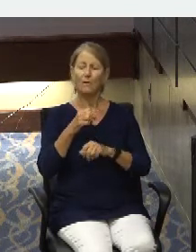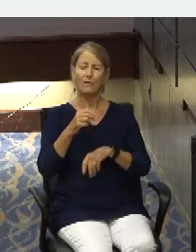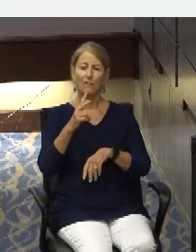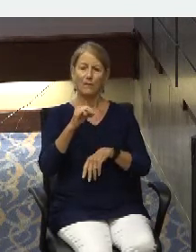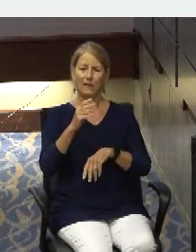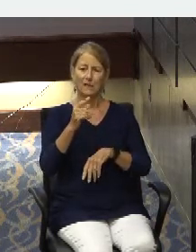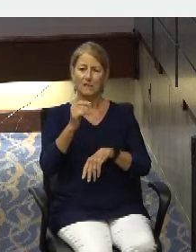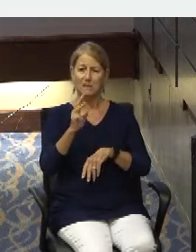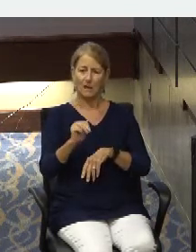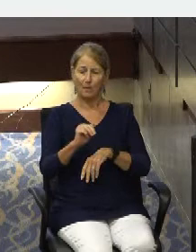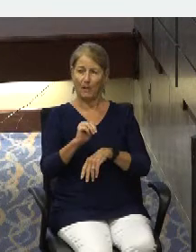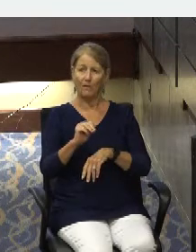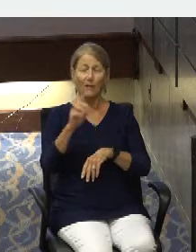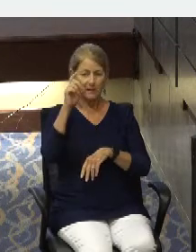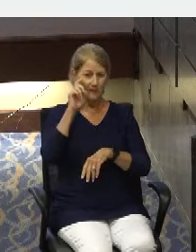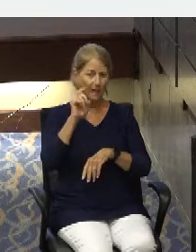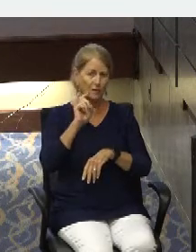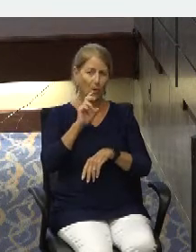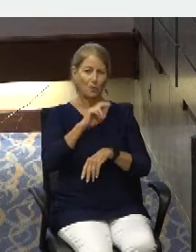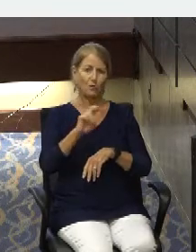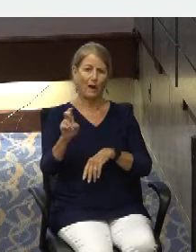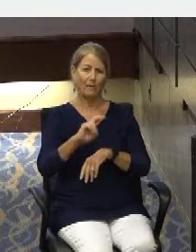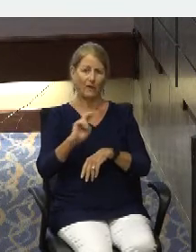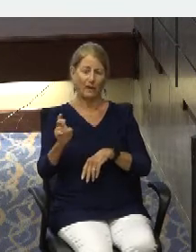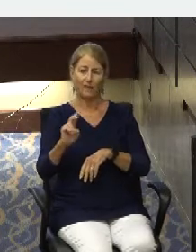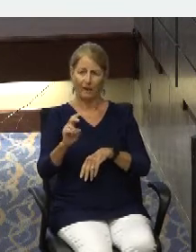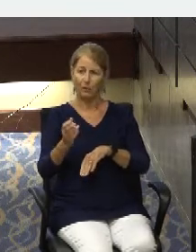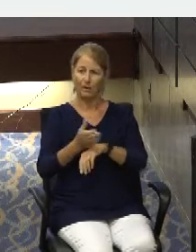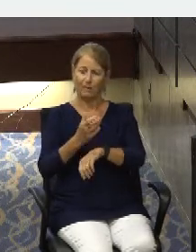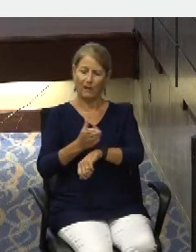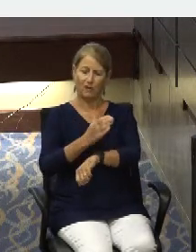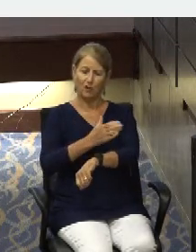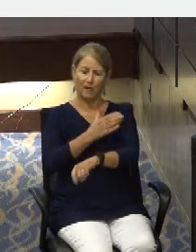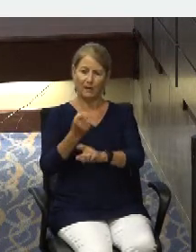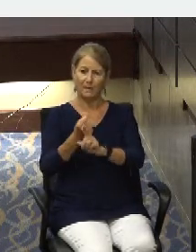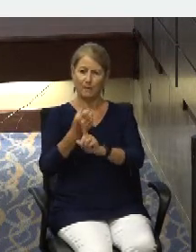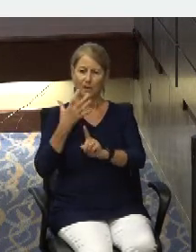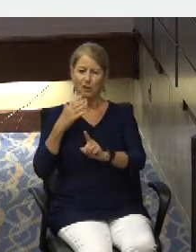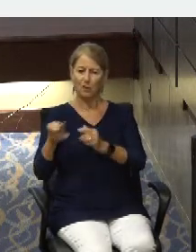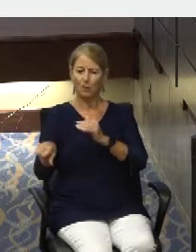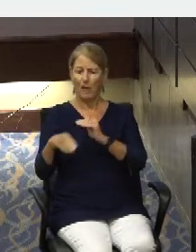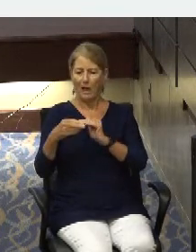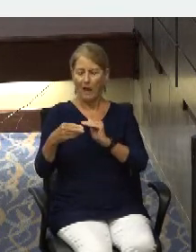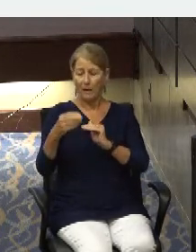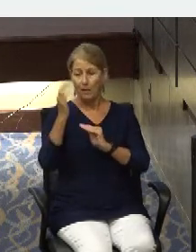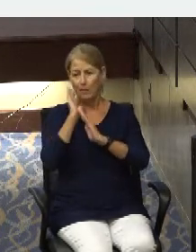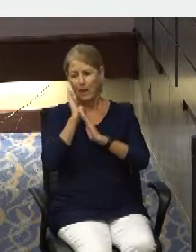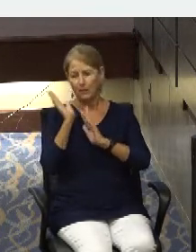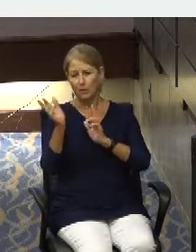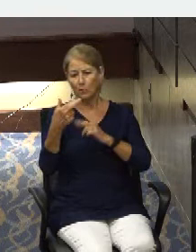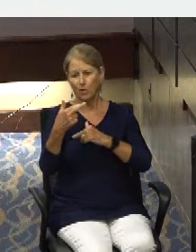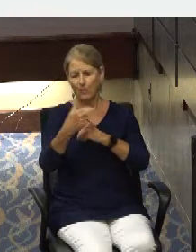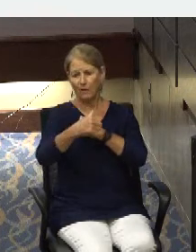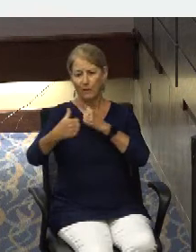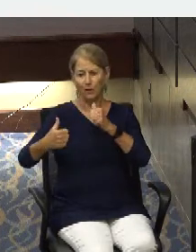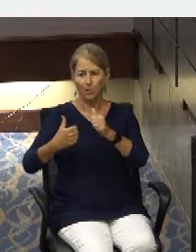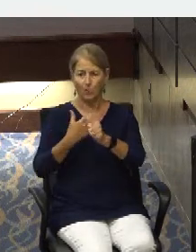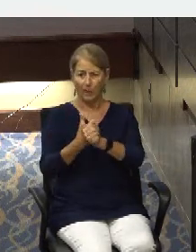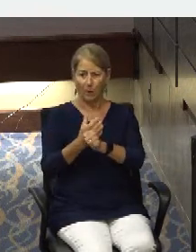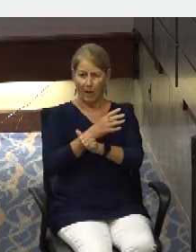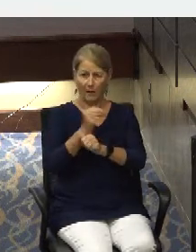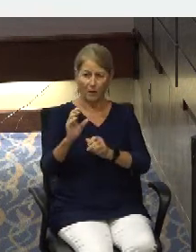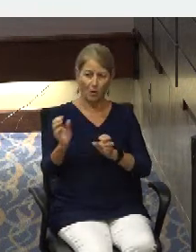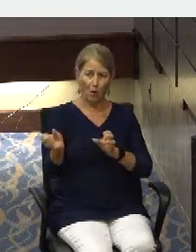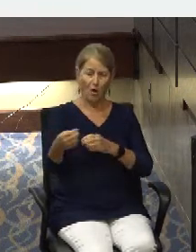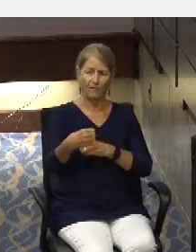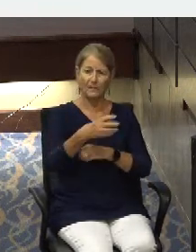been permitted for renovation and expansion to add a bedroom at the rear of the property and an office.